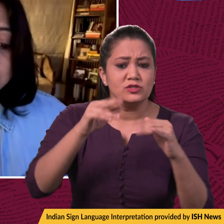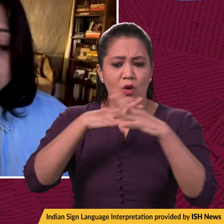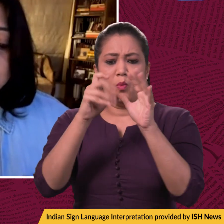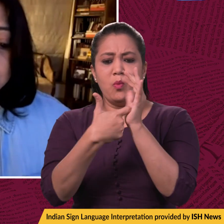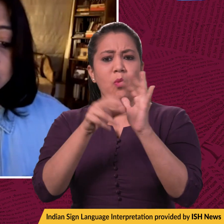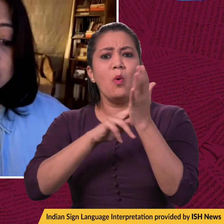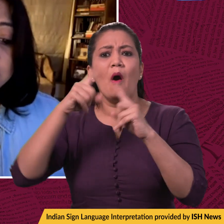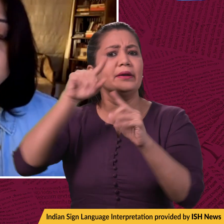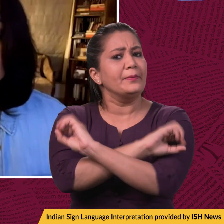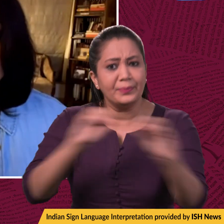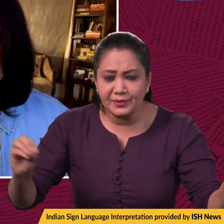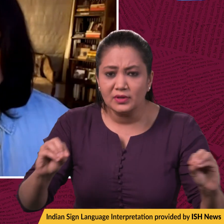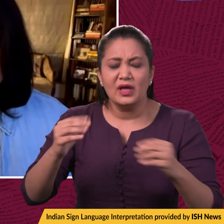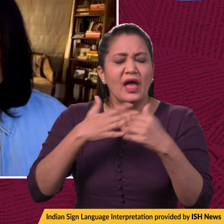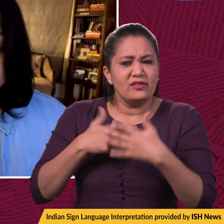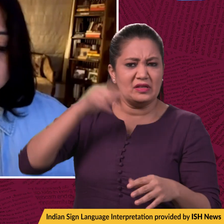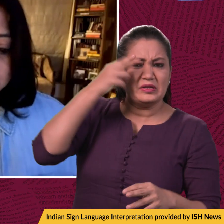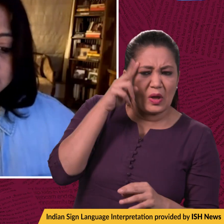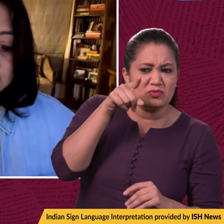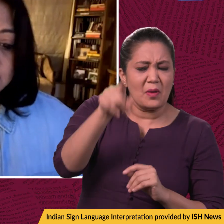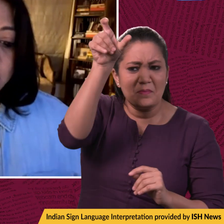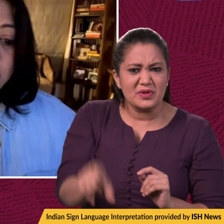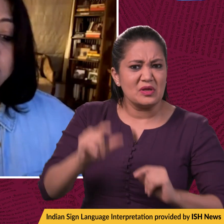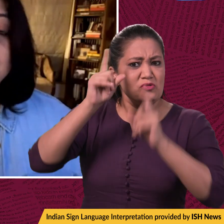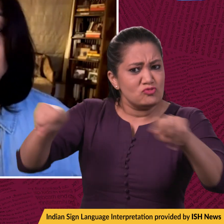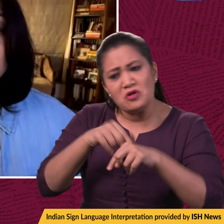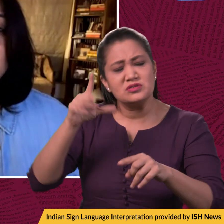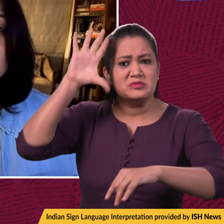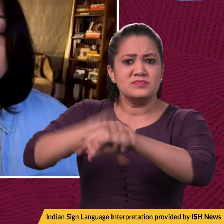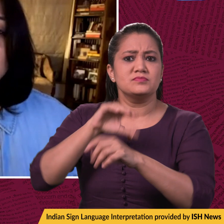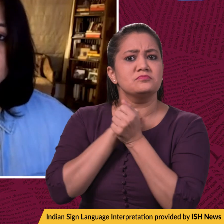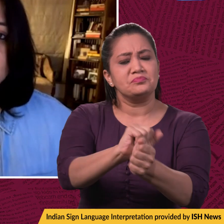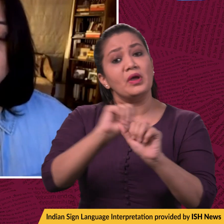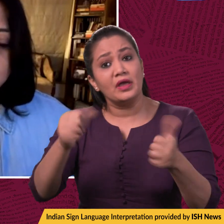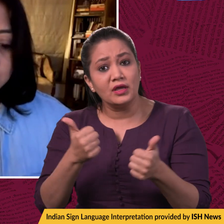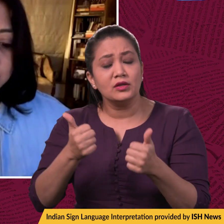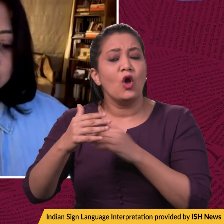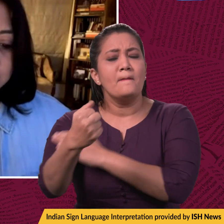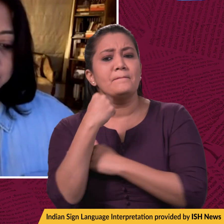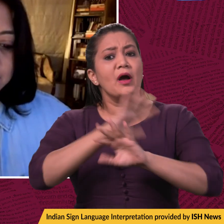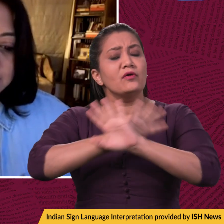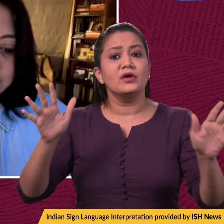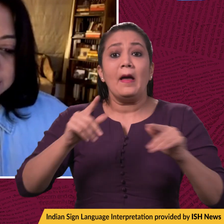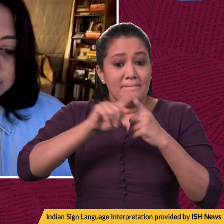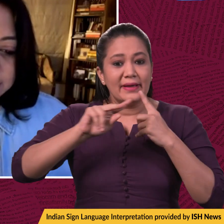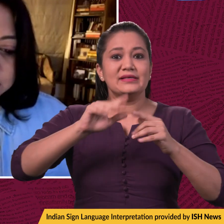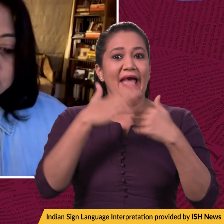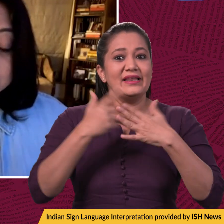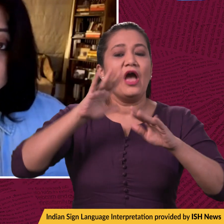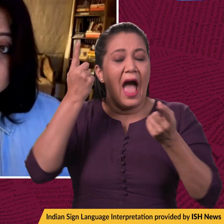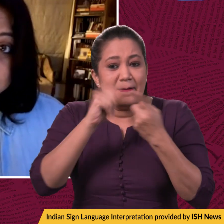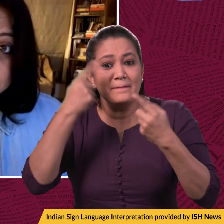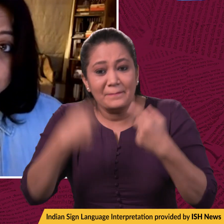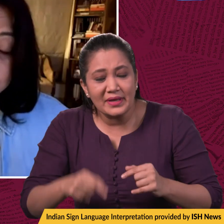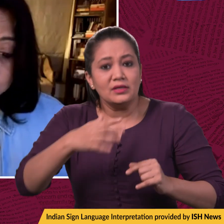to arrest anyone who's committed, according to them, a cognizable offence, all while having immunity from being prosecuted. Currently, AFSPA